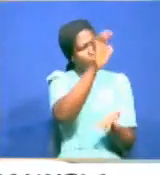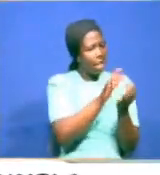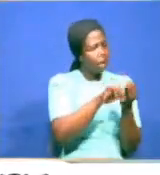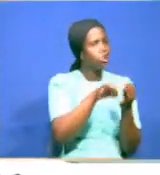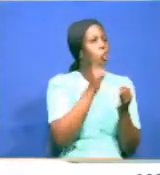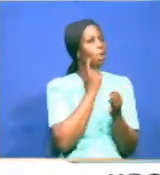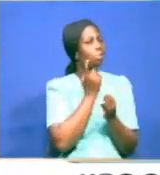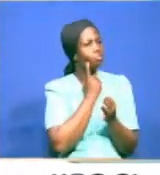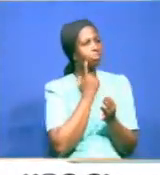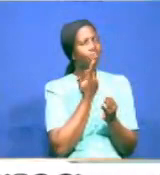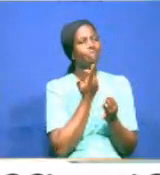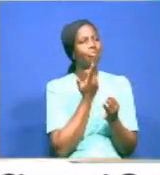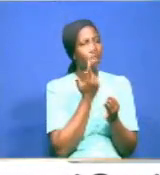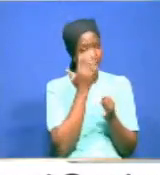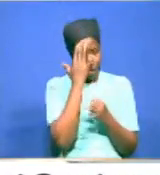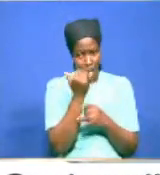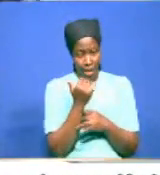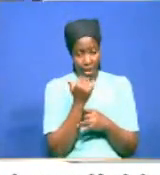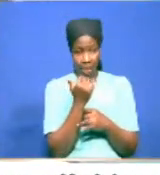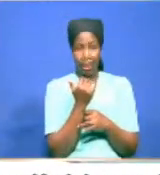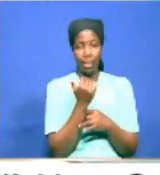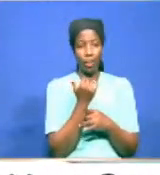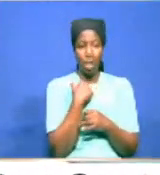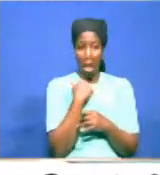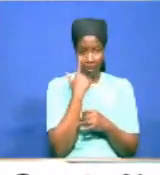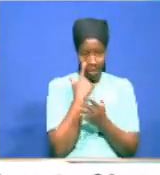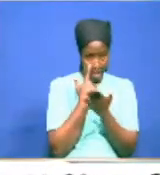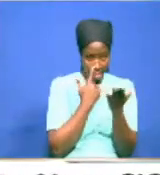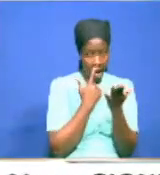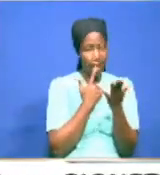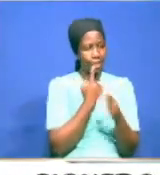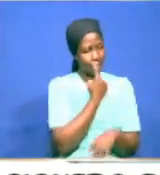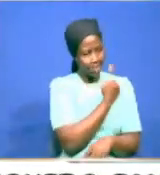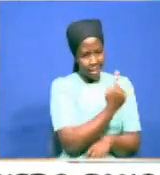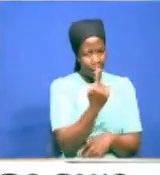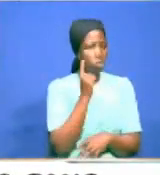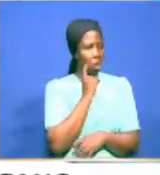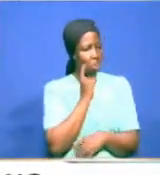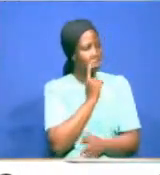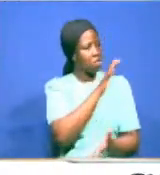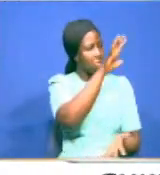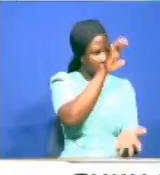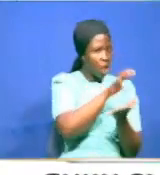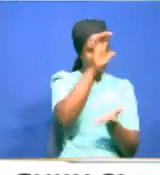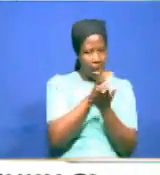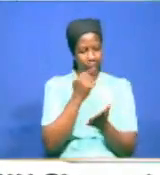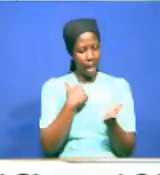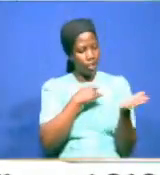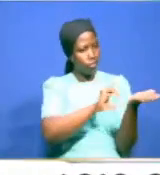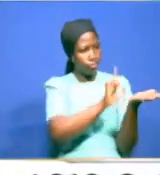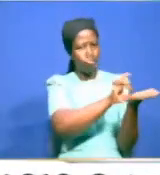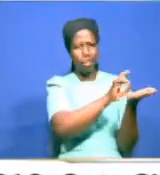course, the one thing that we've seen is that, of course, in every shop, supermarket, you have sanitizers and